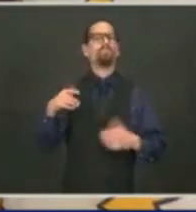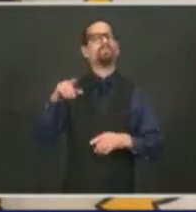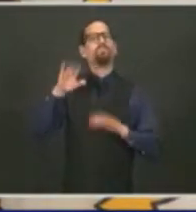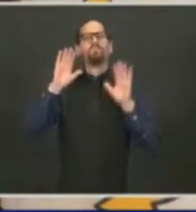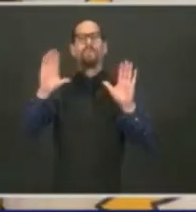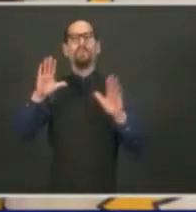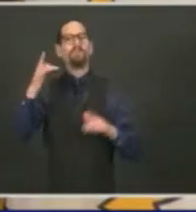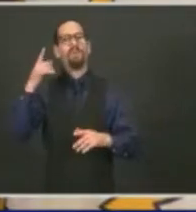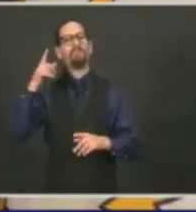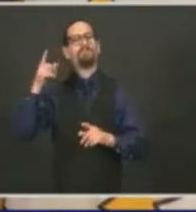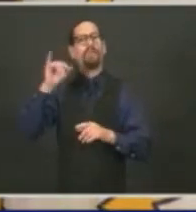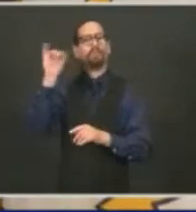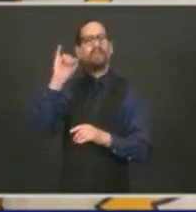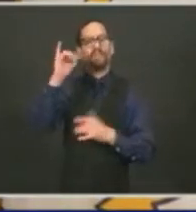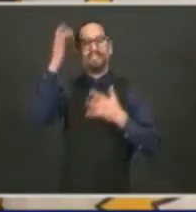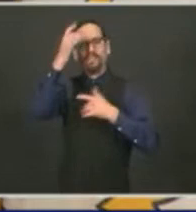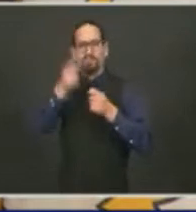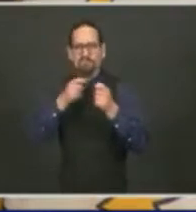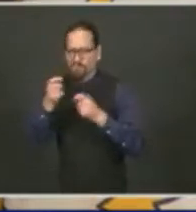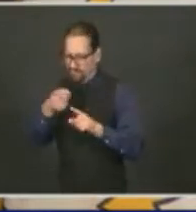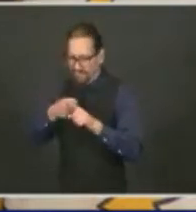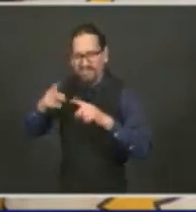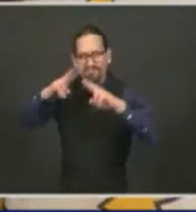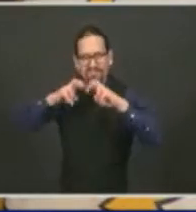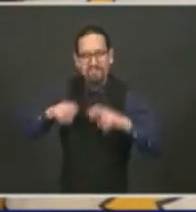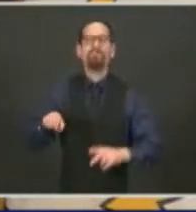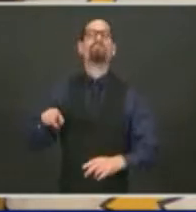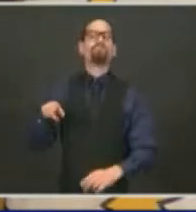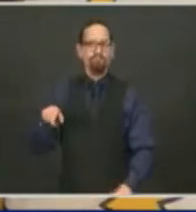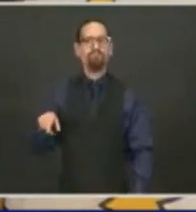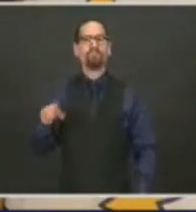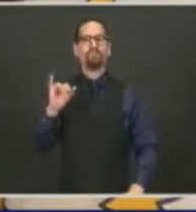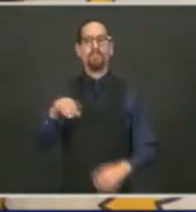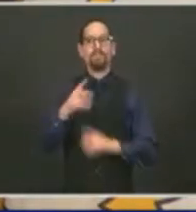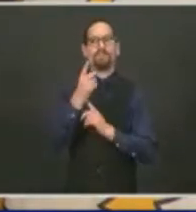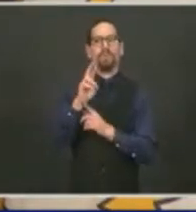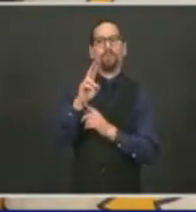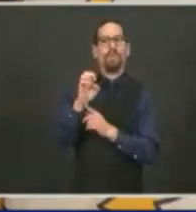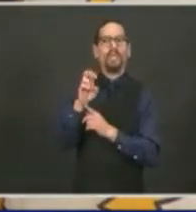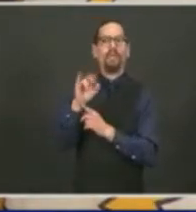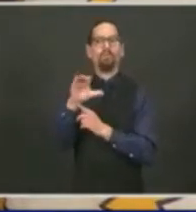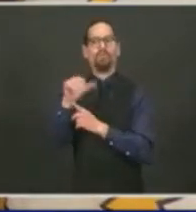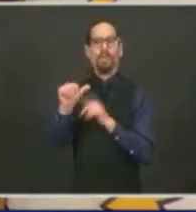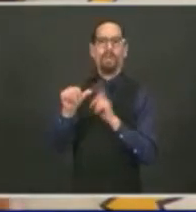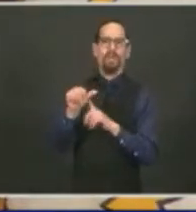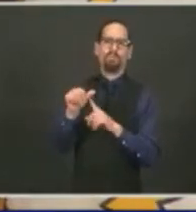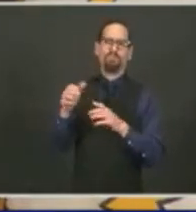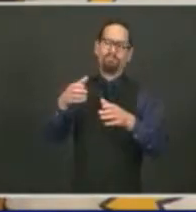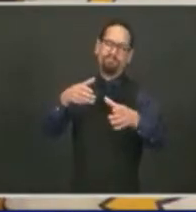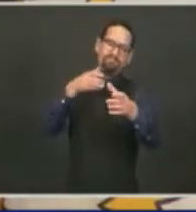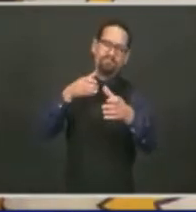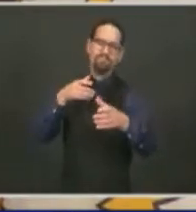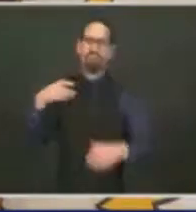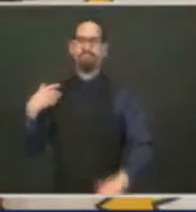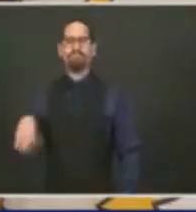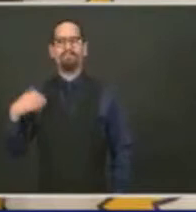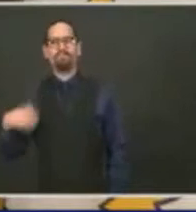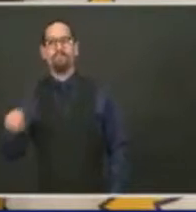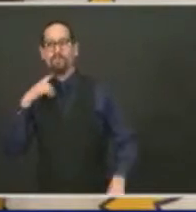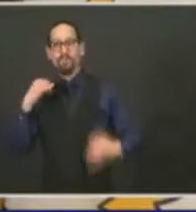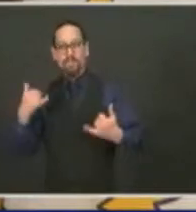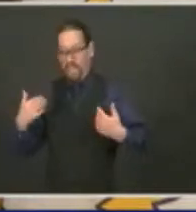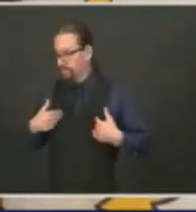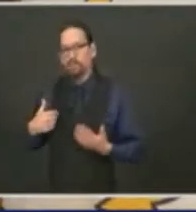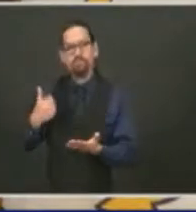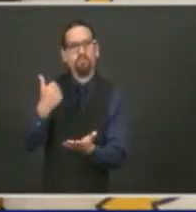job with that. Dr. Erica Hardy did a great job at Care New England getting an infusion clinic together going. So we have a treatment now. And why having a treatment